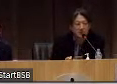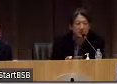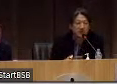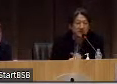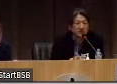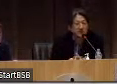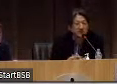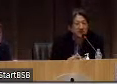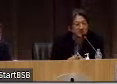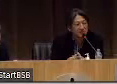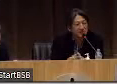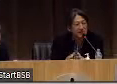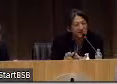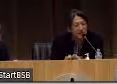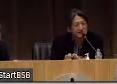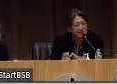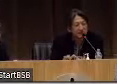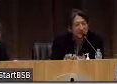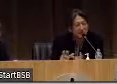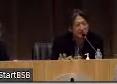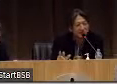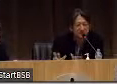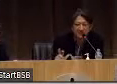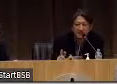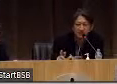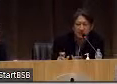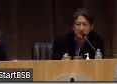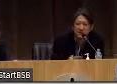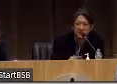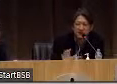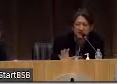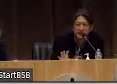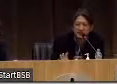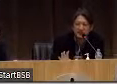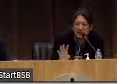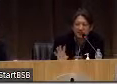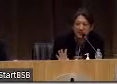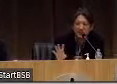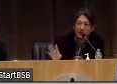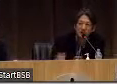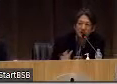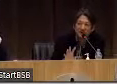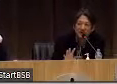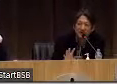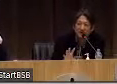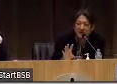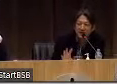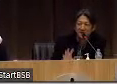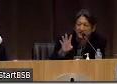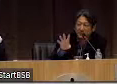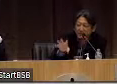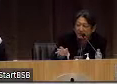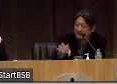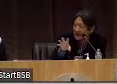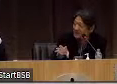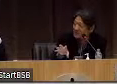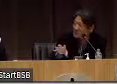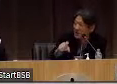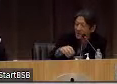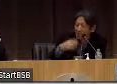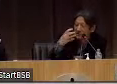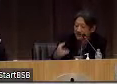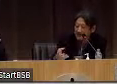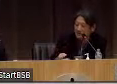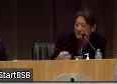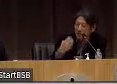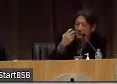of national system, and the other repositories is strategic data to the state management, are the ones that are not in the